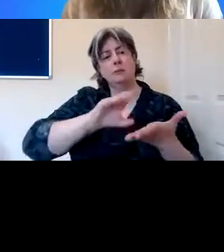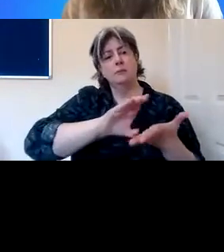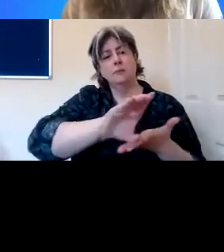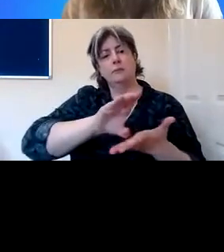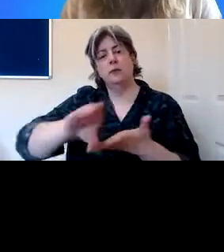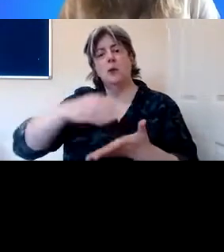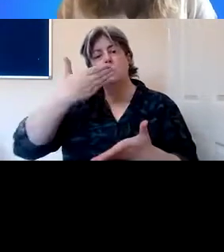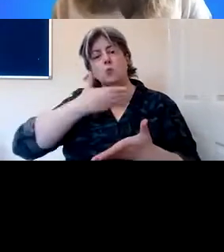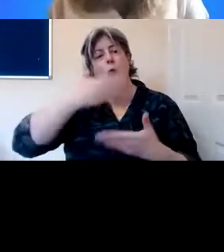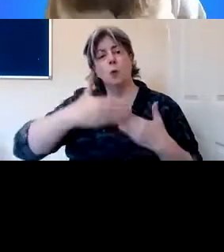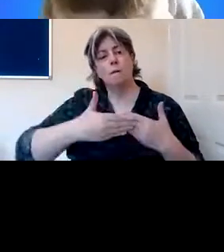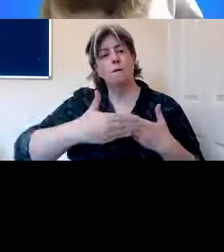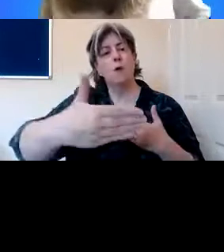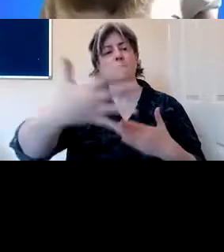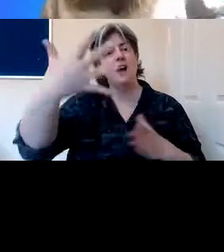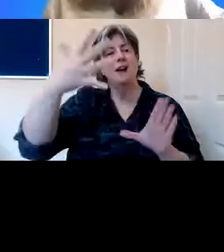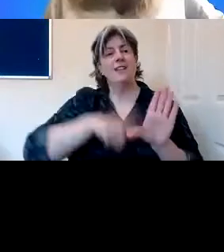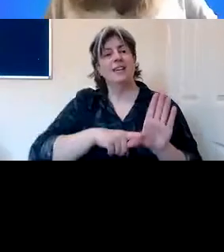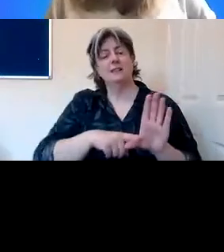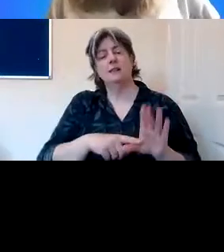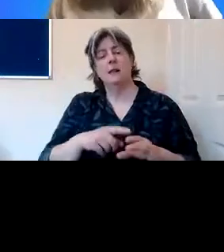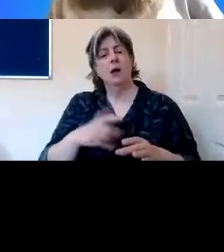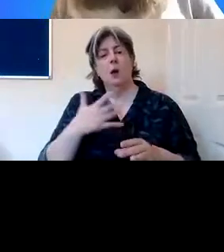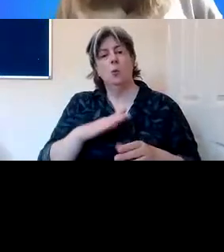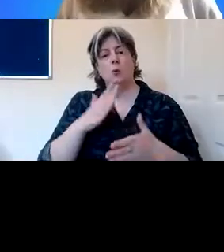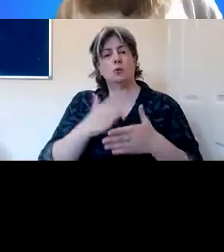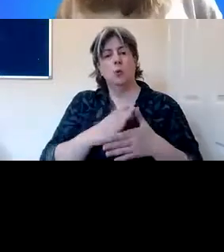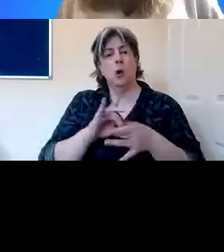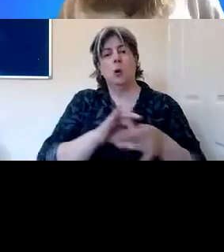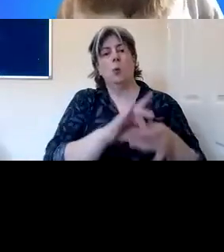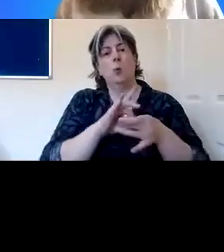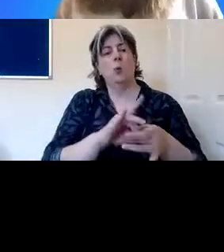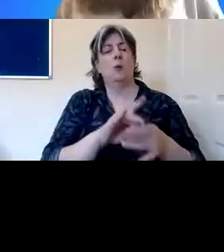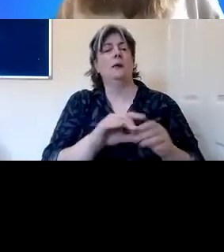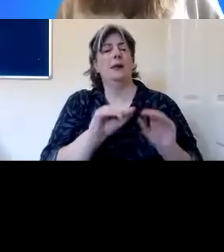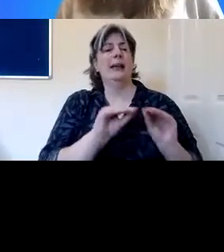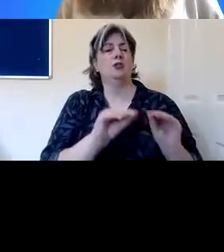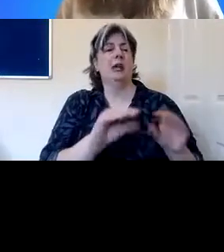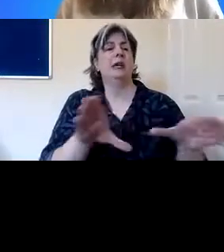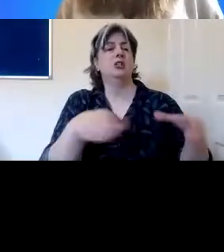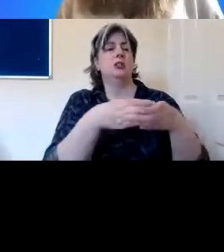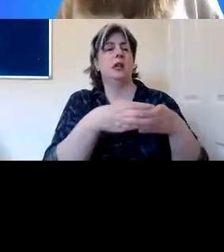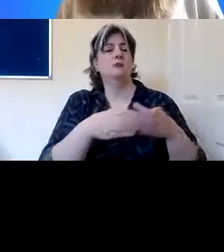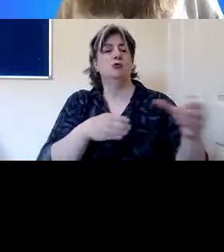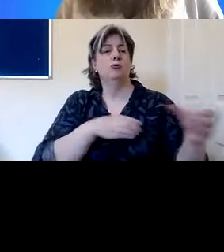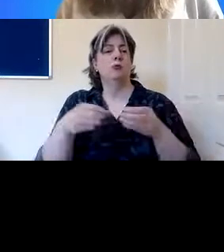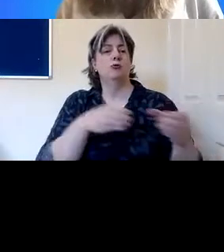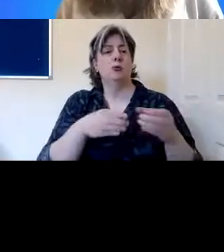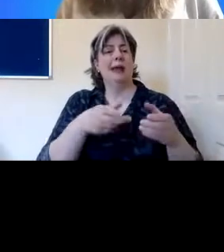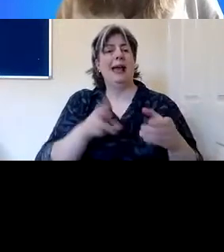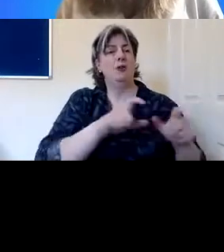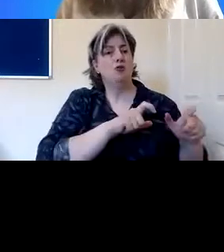into the school sector over the five-year term. And we want to work with the sector to recruit and retain, of course, because retention is a huge issue,